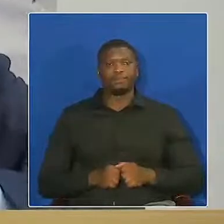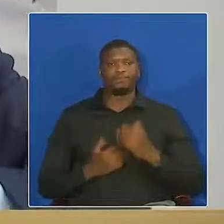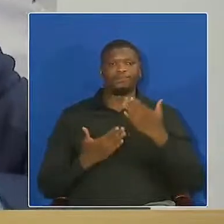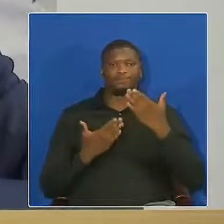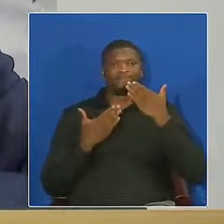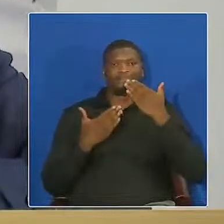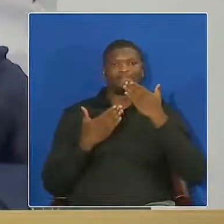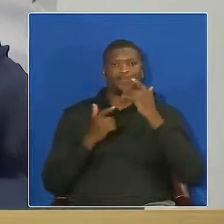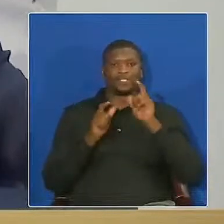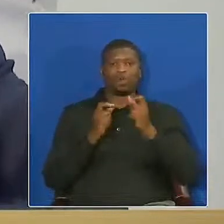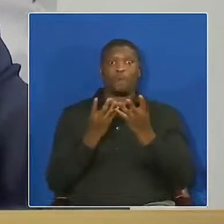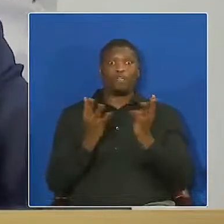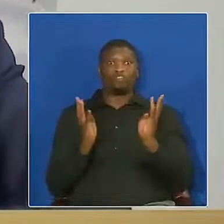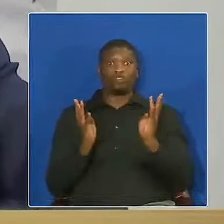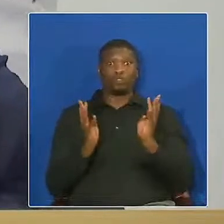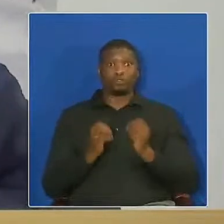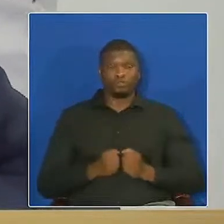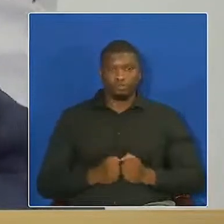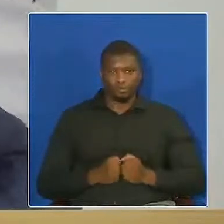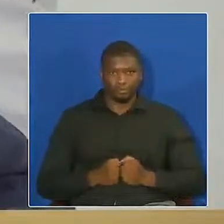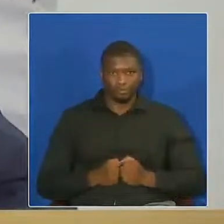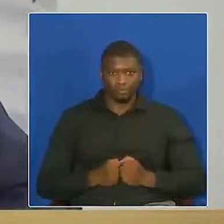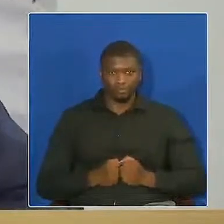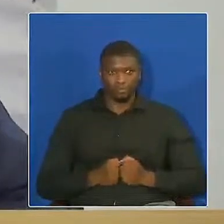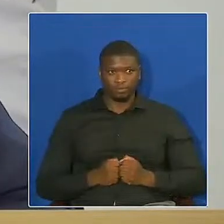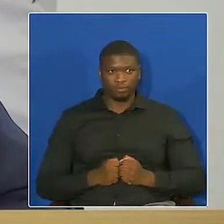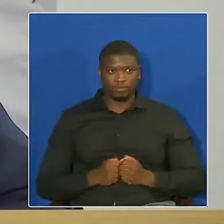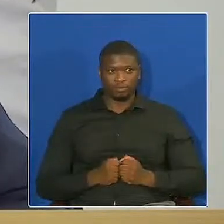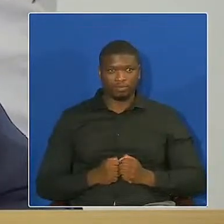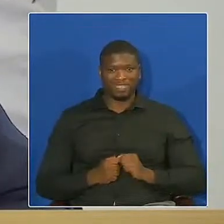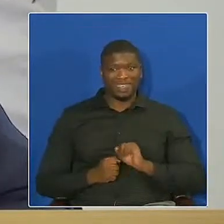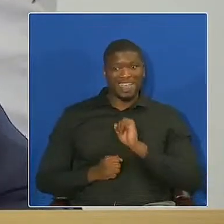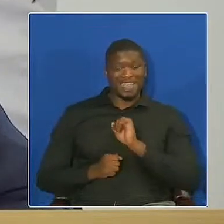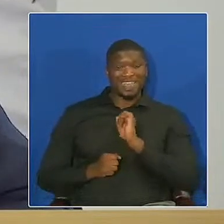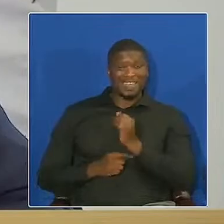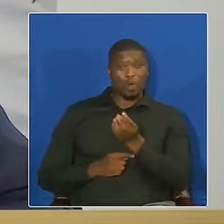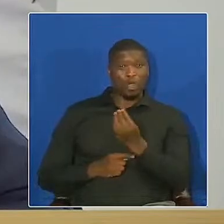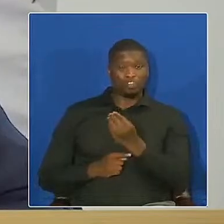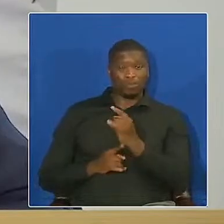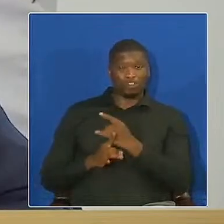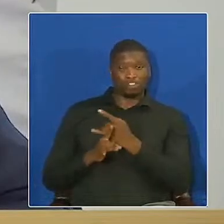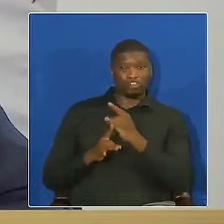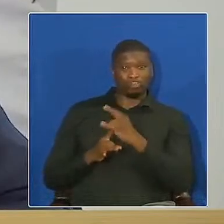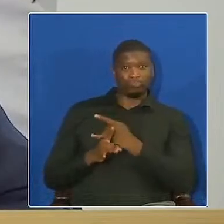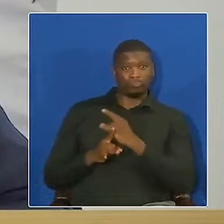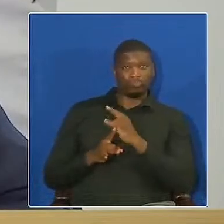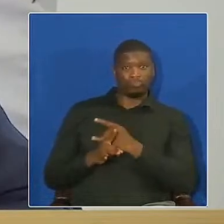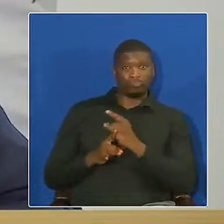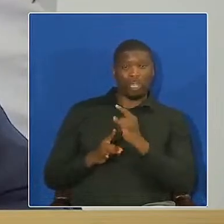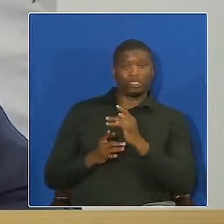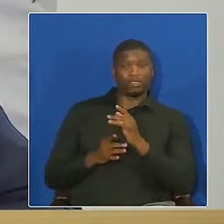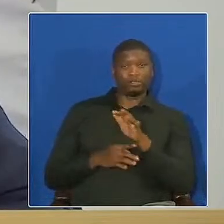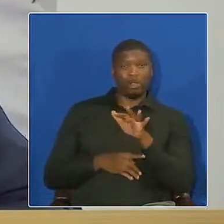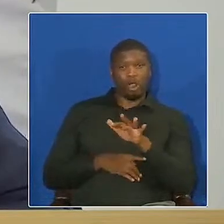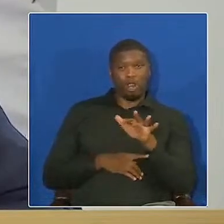Thank you, Commissioners. The charts around those